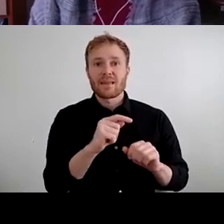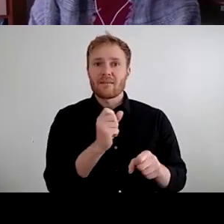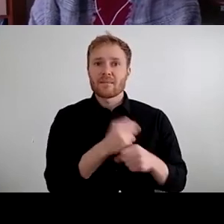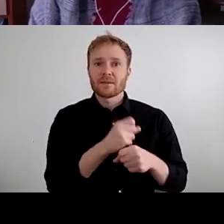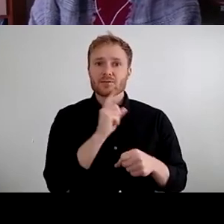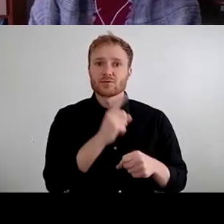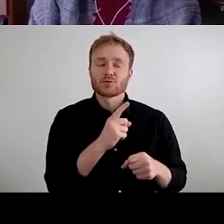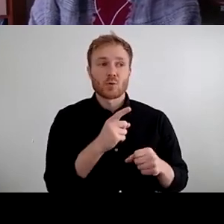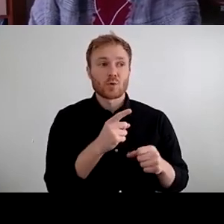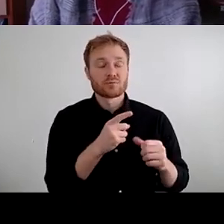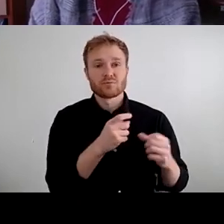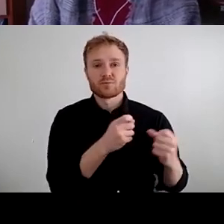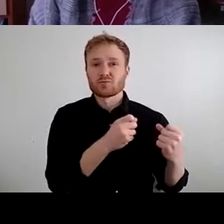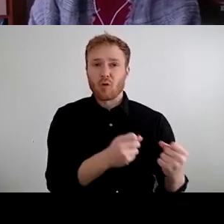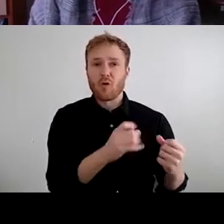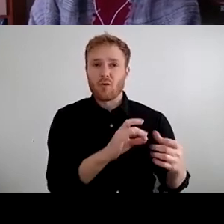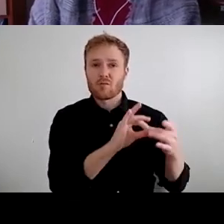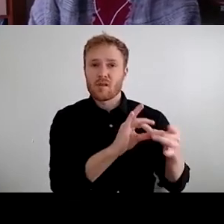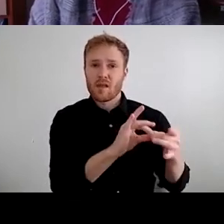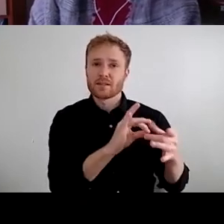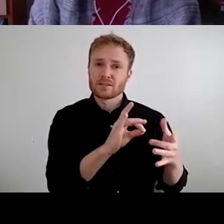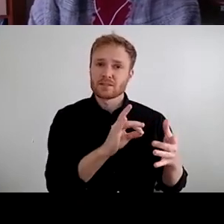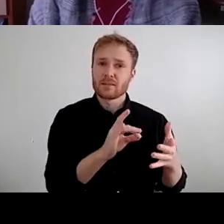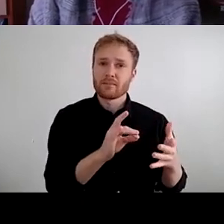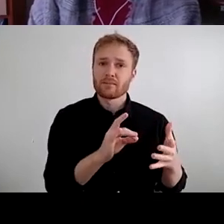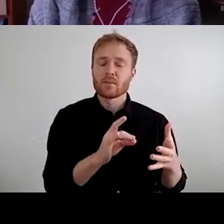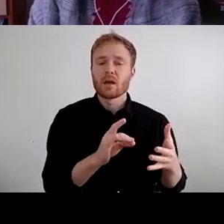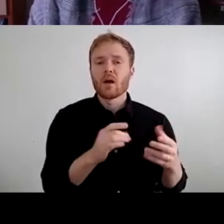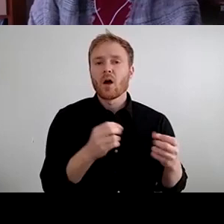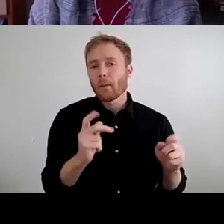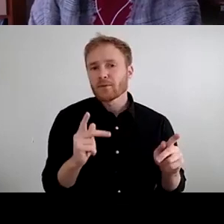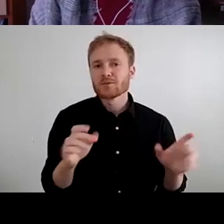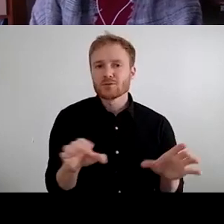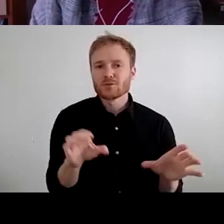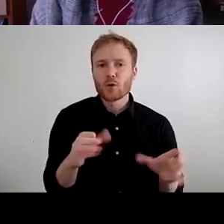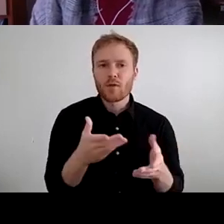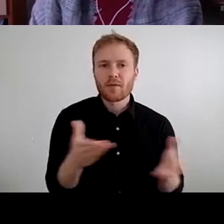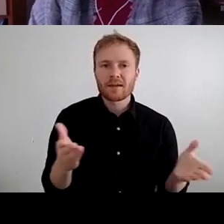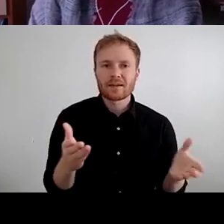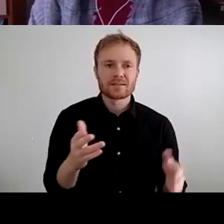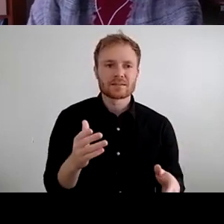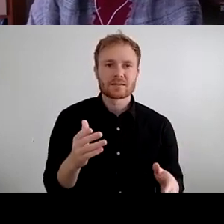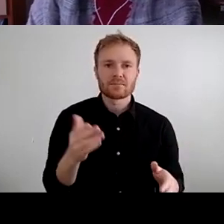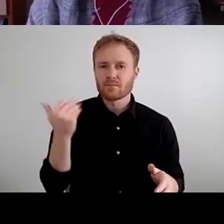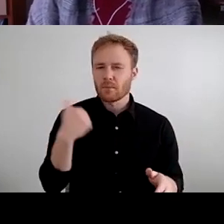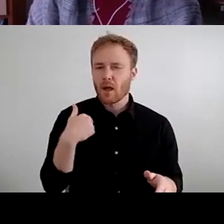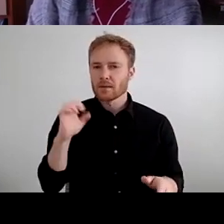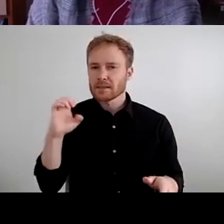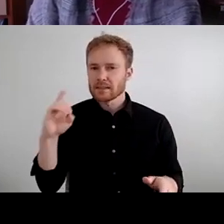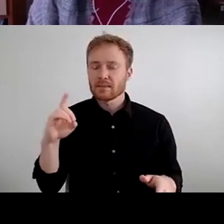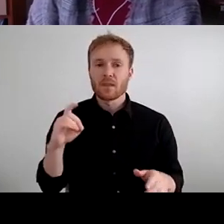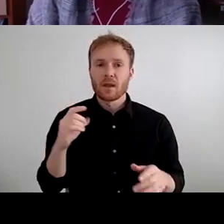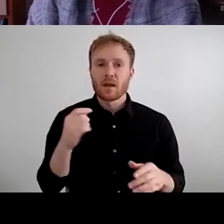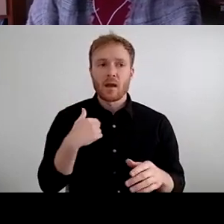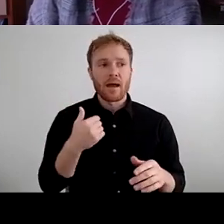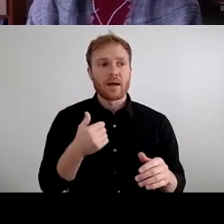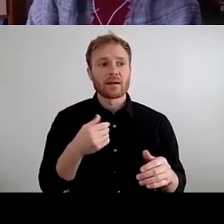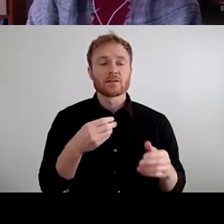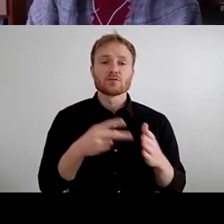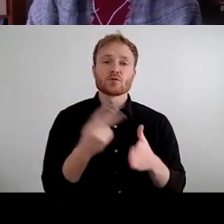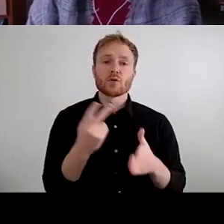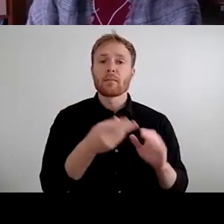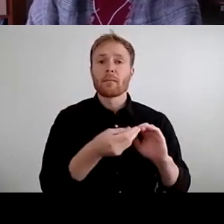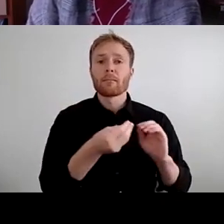neighboring municipalities and opportunities to do things like when I was the ED, we did joint purchasing with the city to do